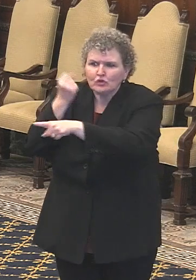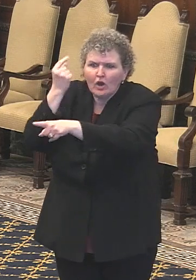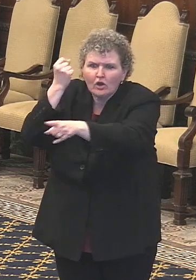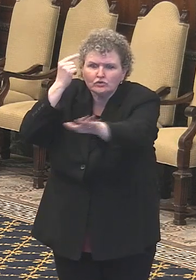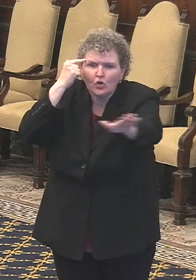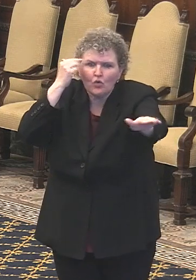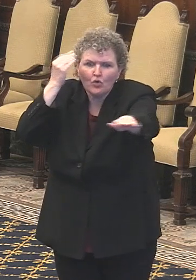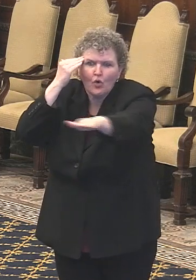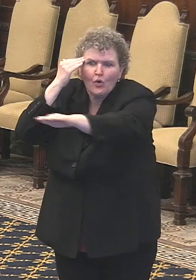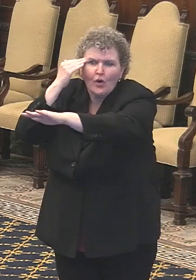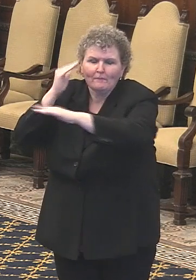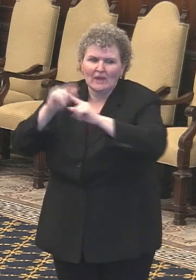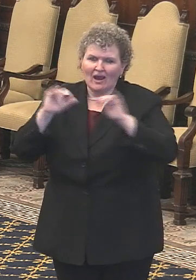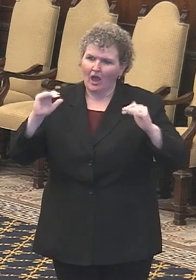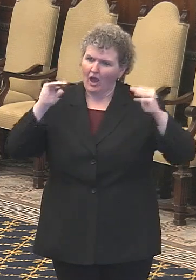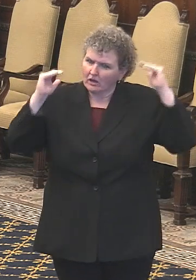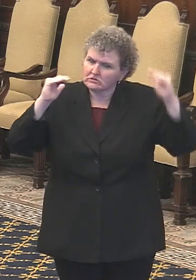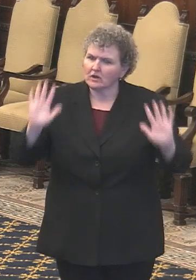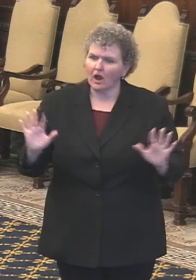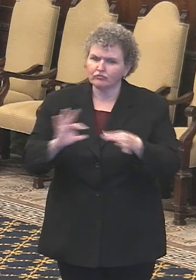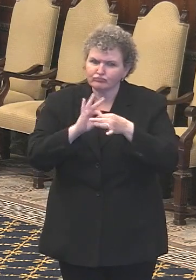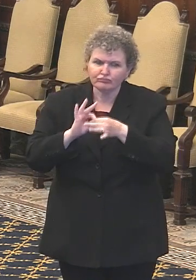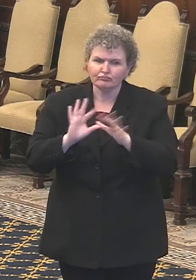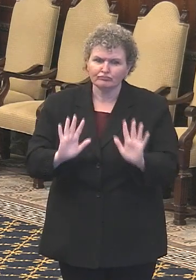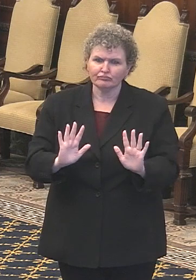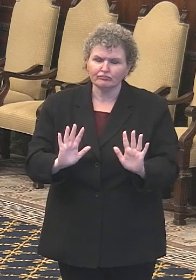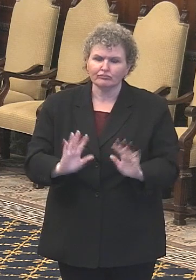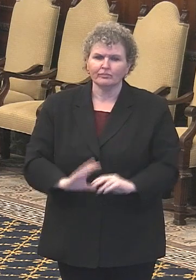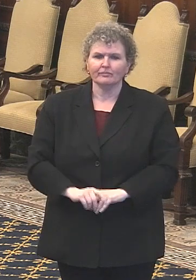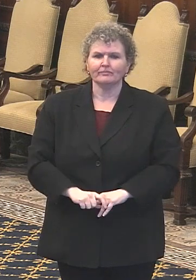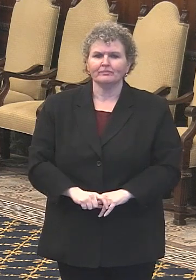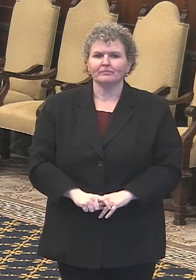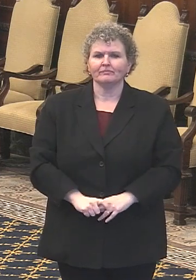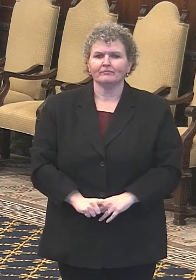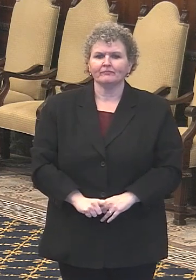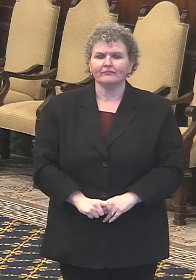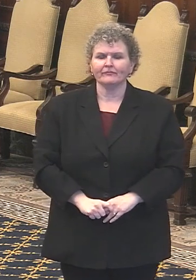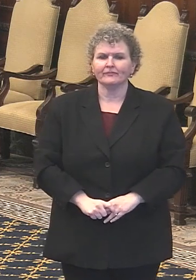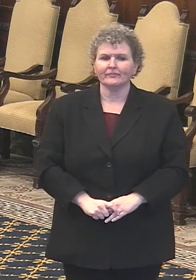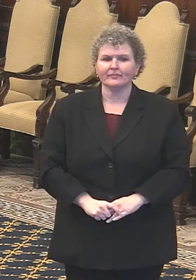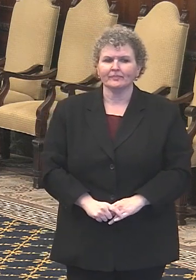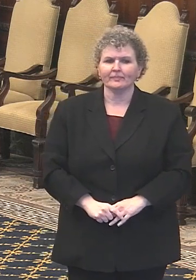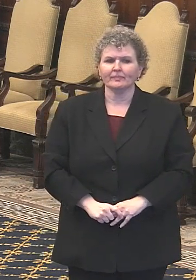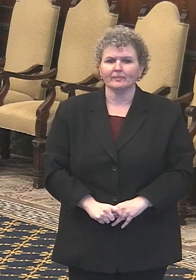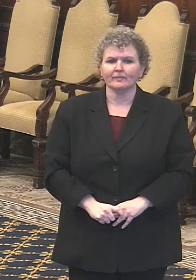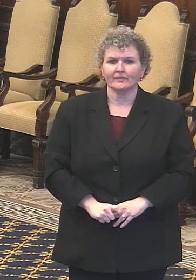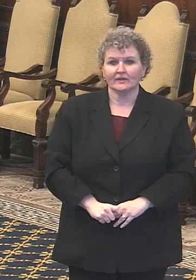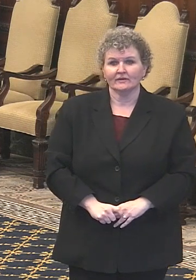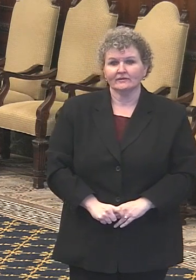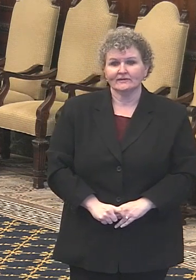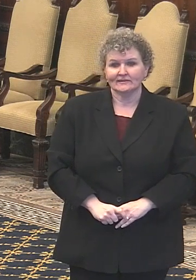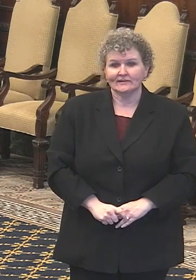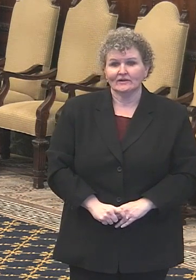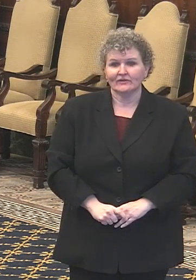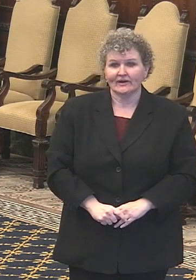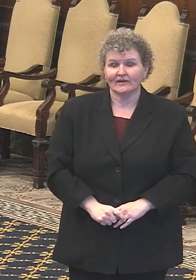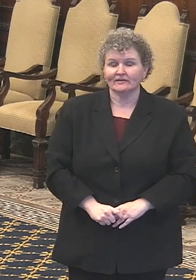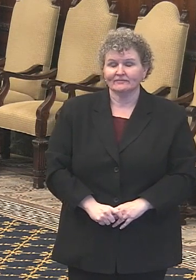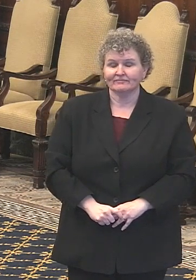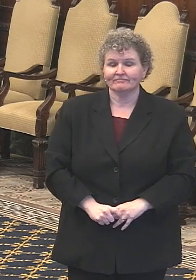mature and an adult way, understand and recognize that this is a serious and real crisis and real